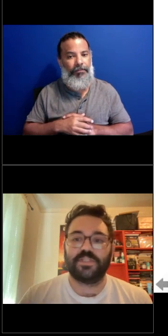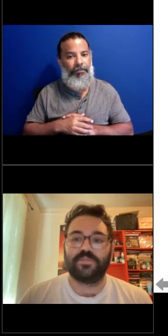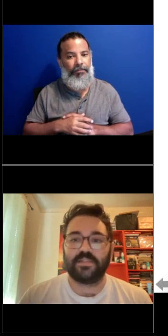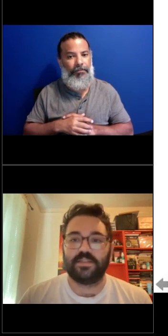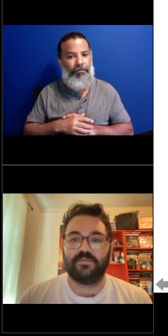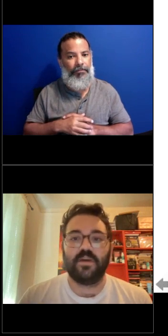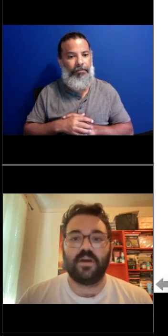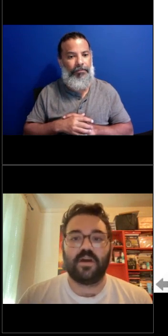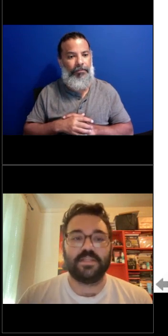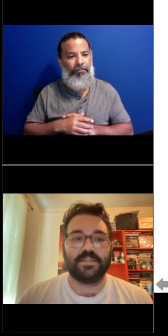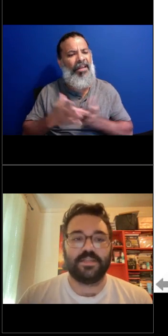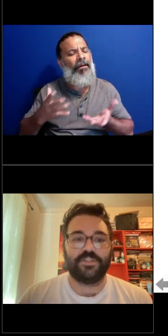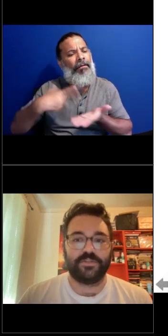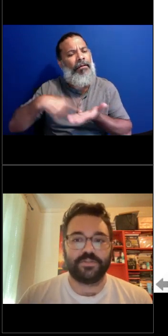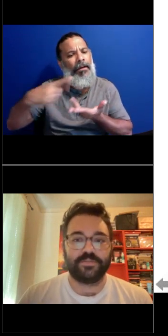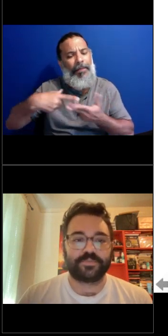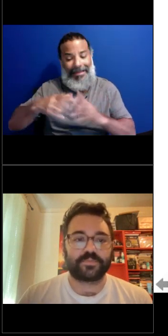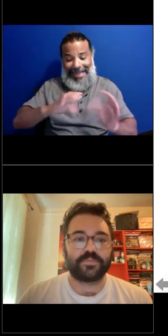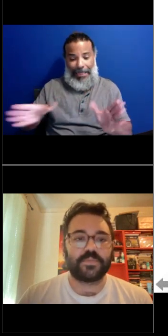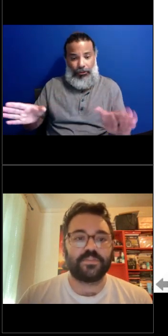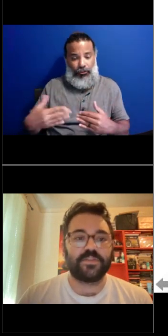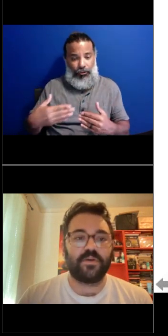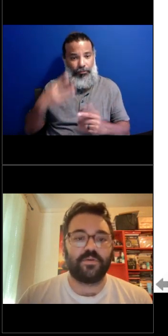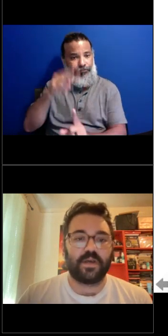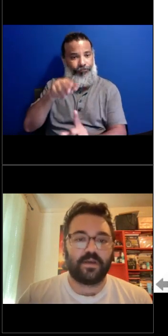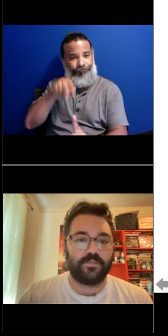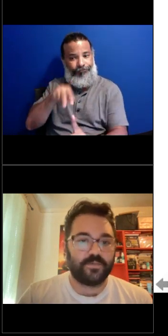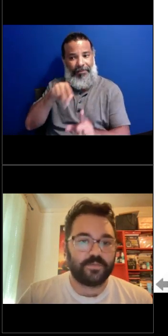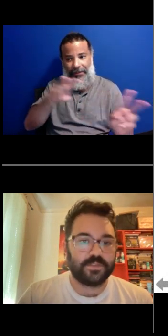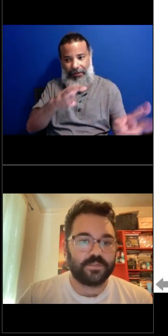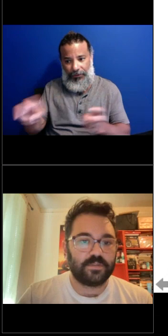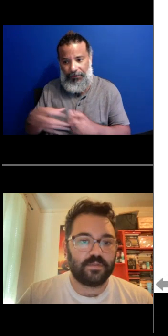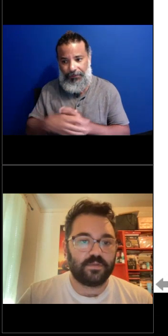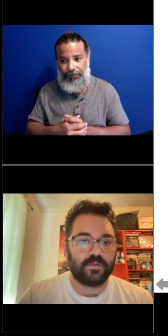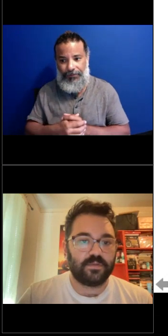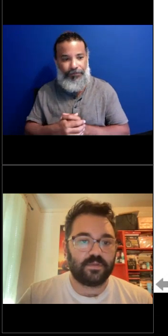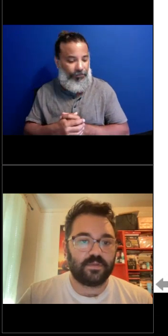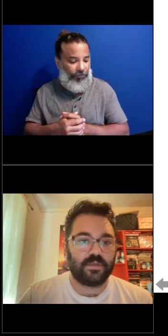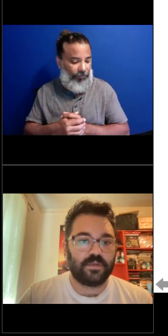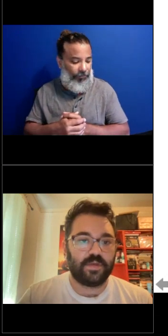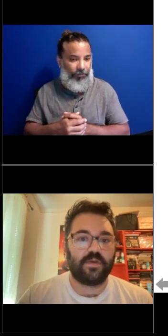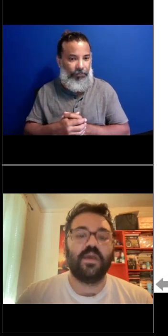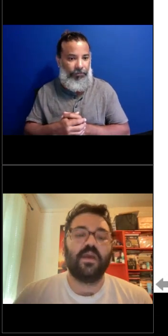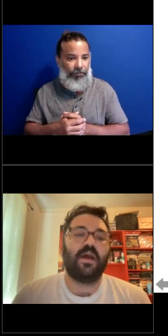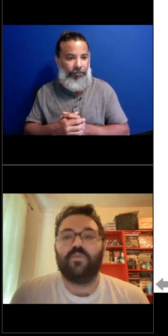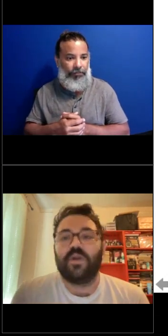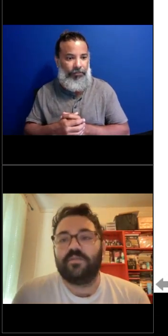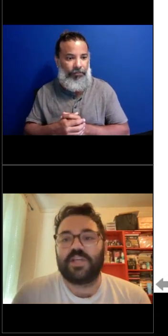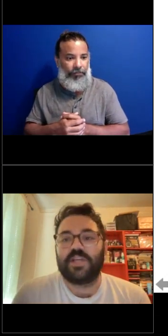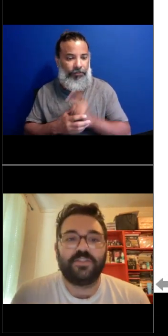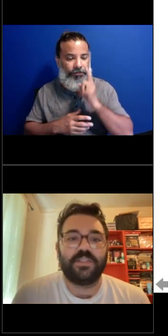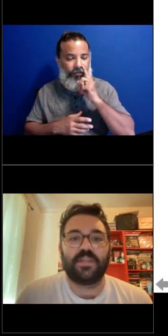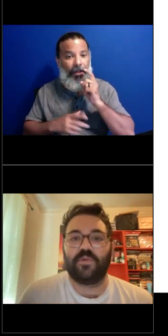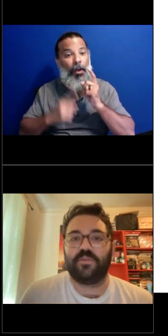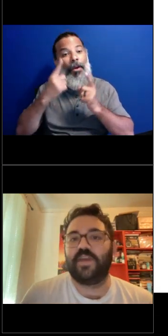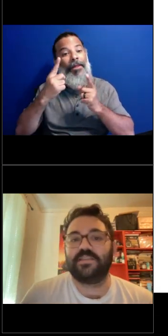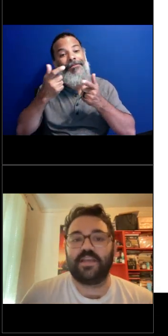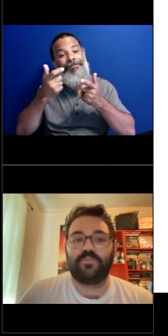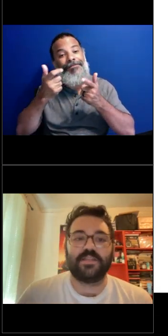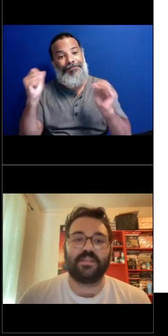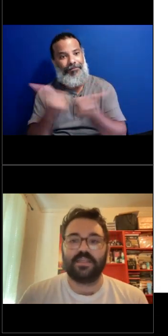classroom perspective on these issues. So, oops, there we go. One of the challenges that